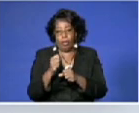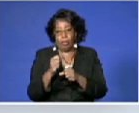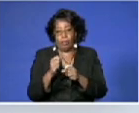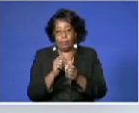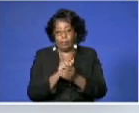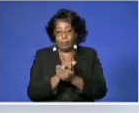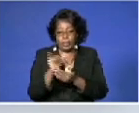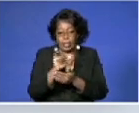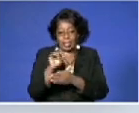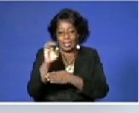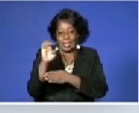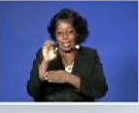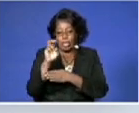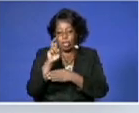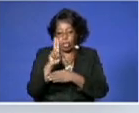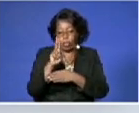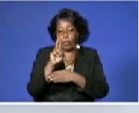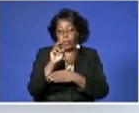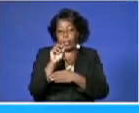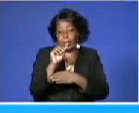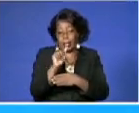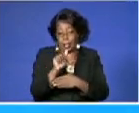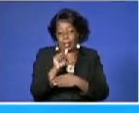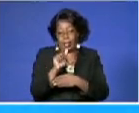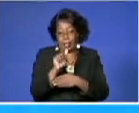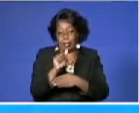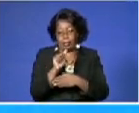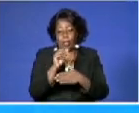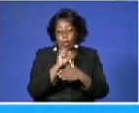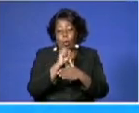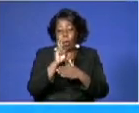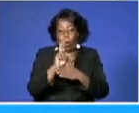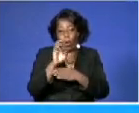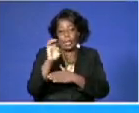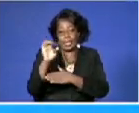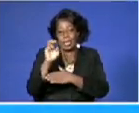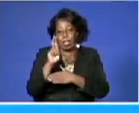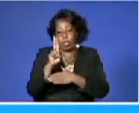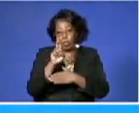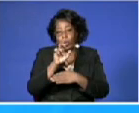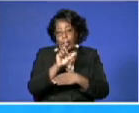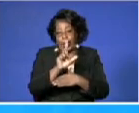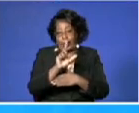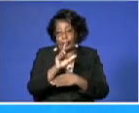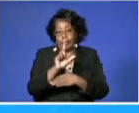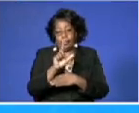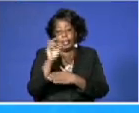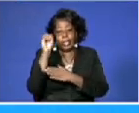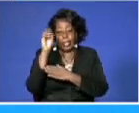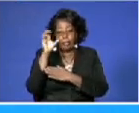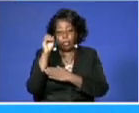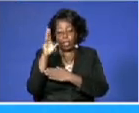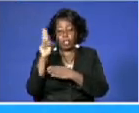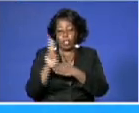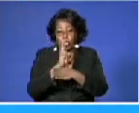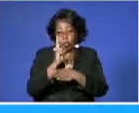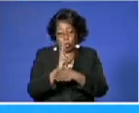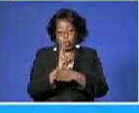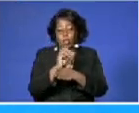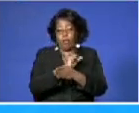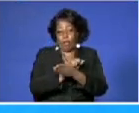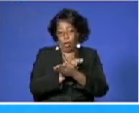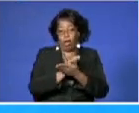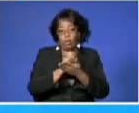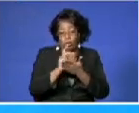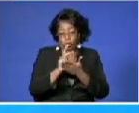an EUA or an EUL, Emergency Use Authorization